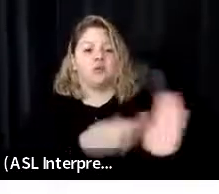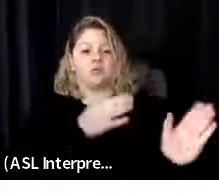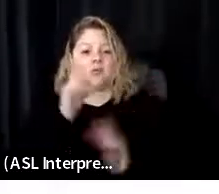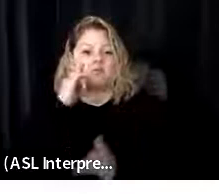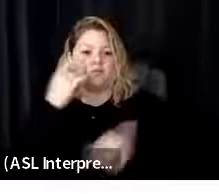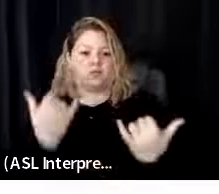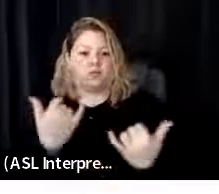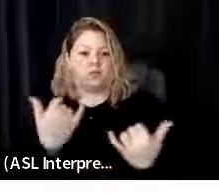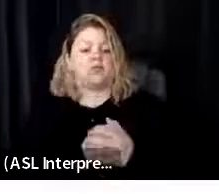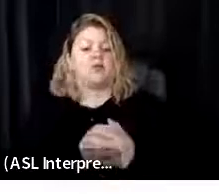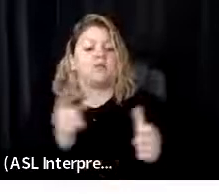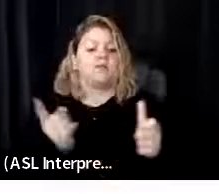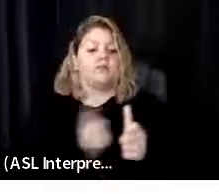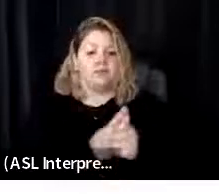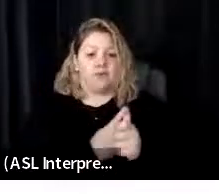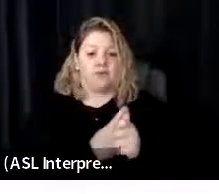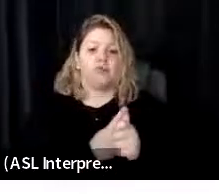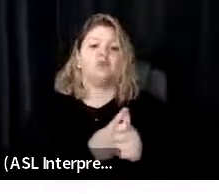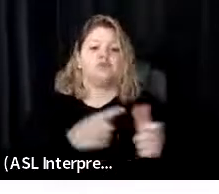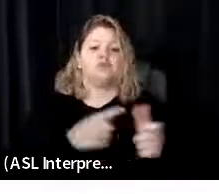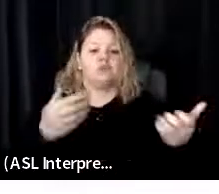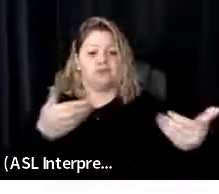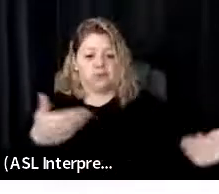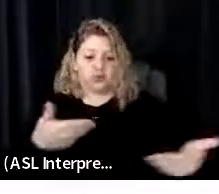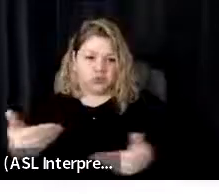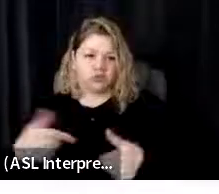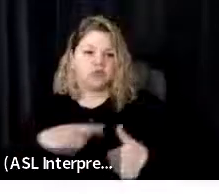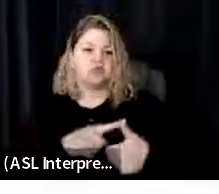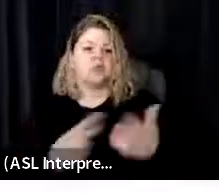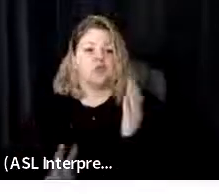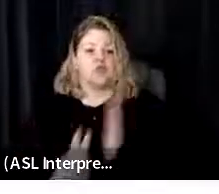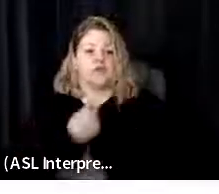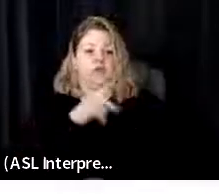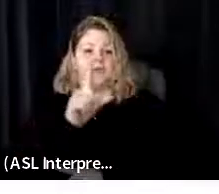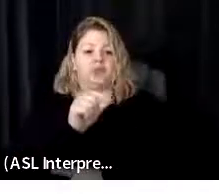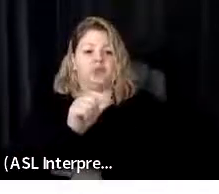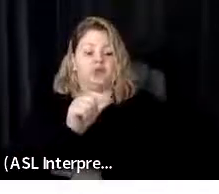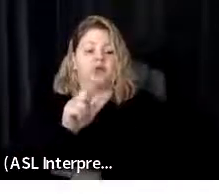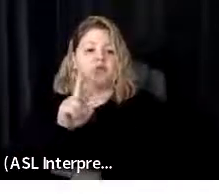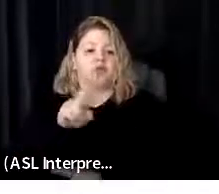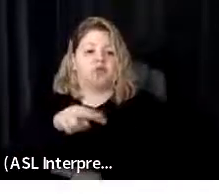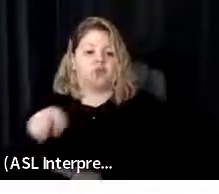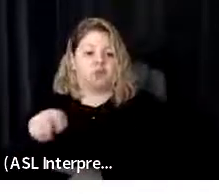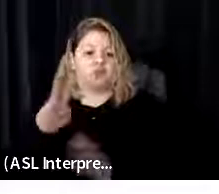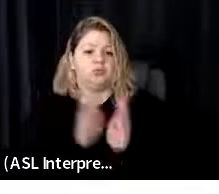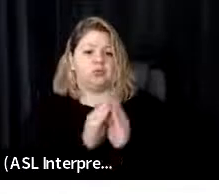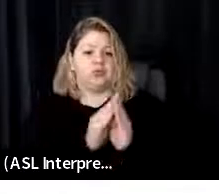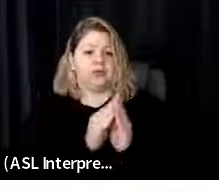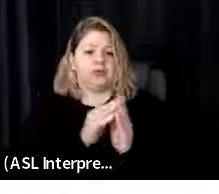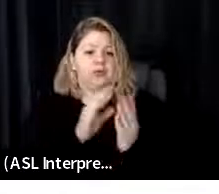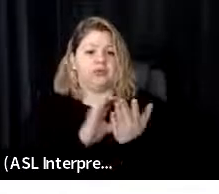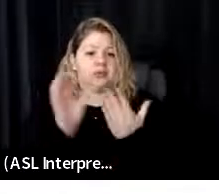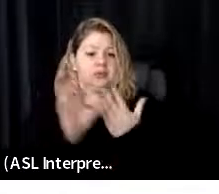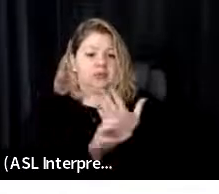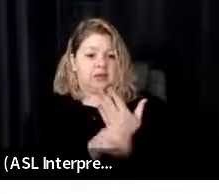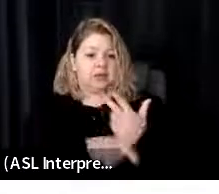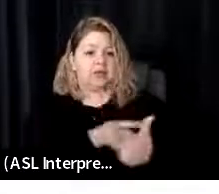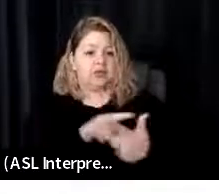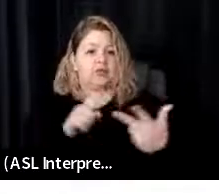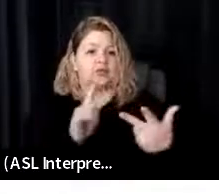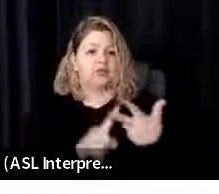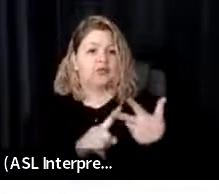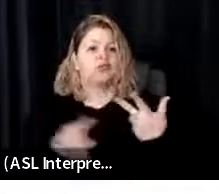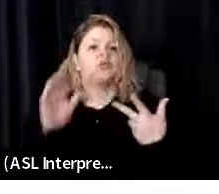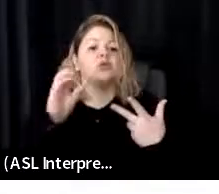meeting calendar, OPAT Executive Director's Report, Complaint Summary and Disposition for case file number 29,